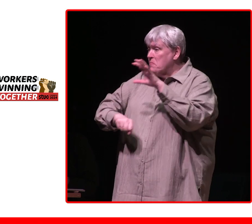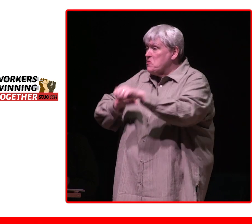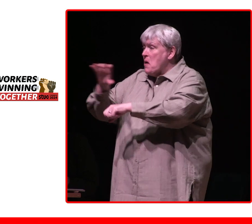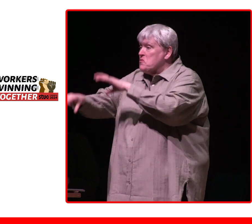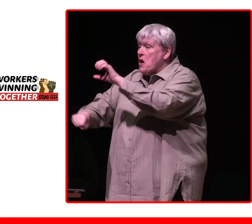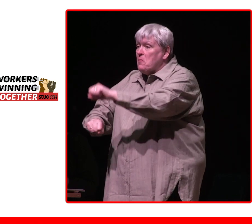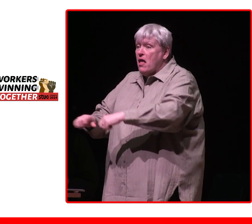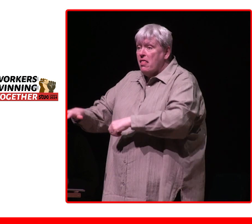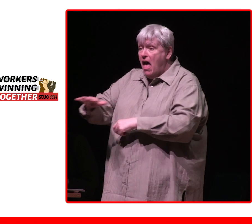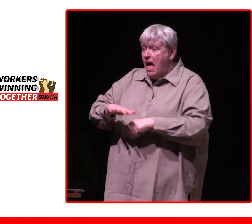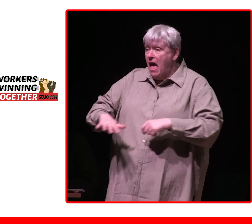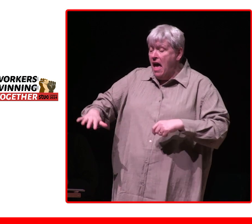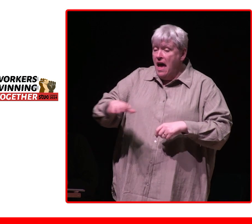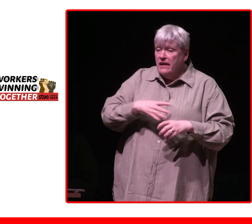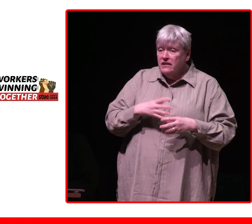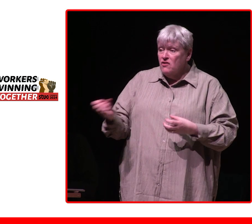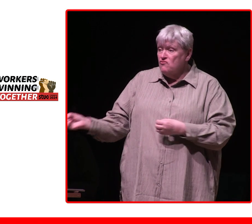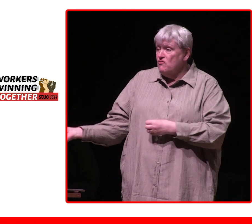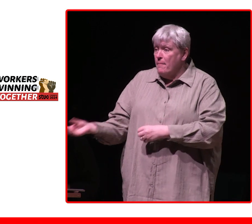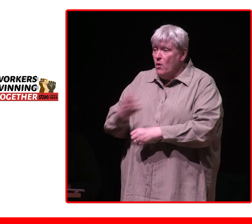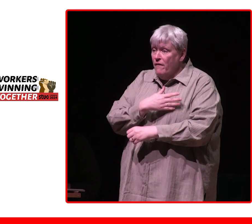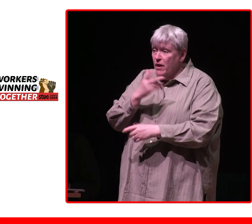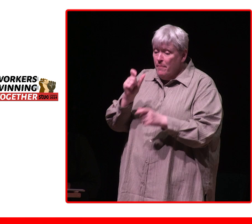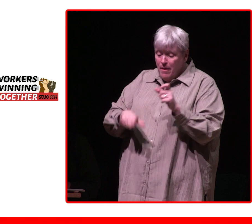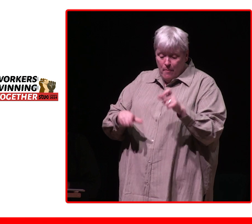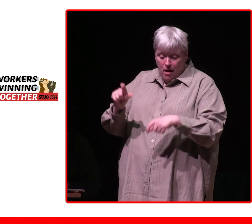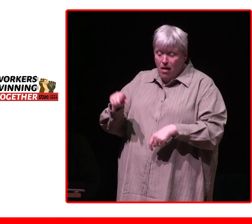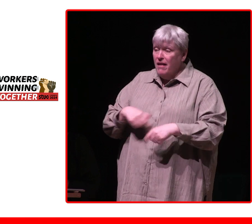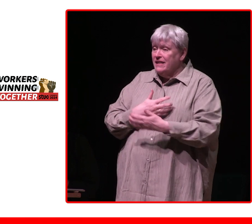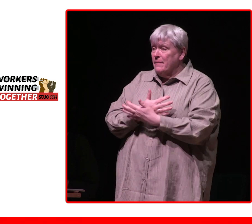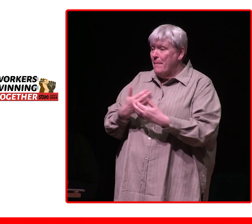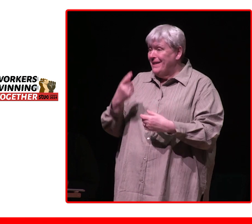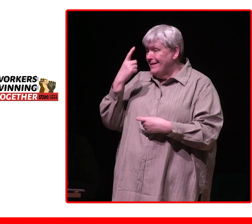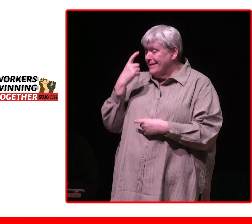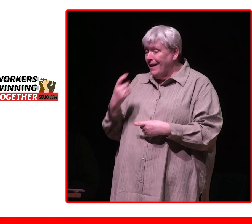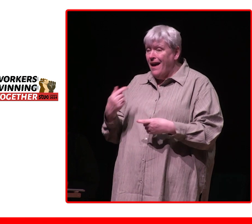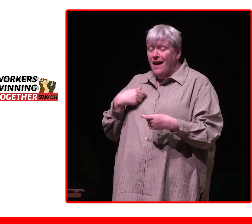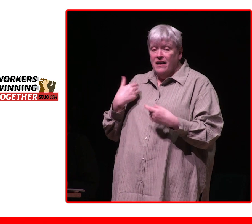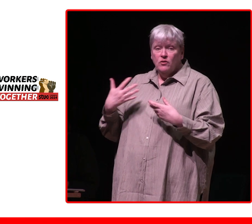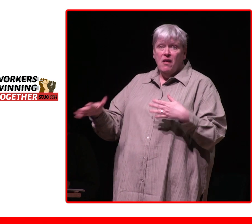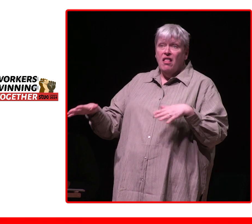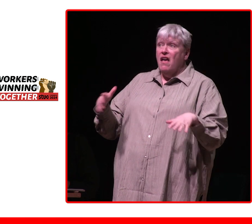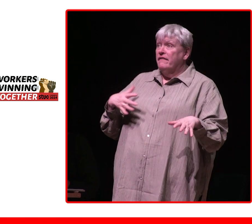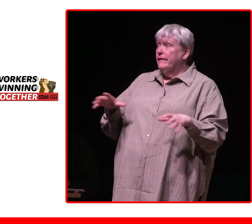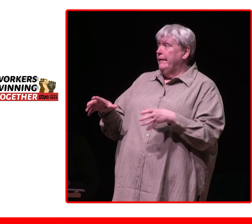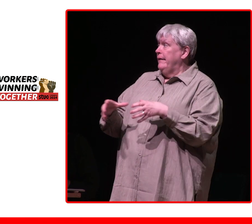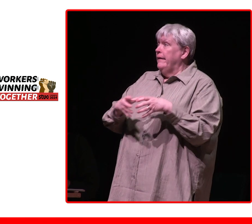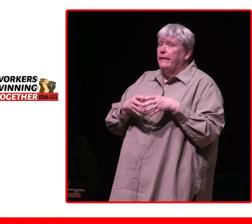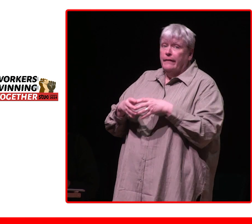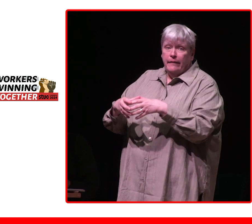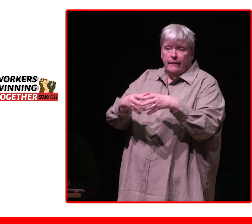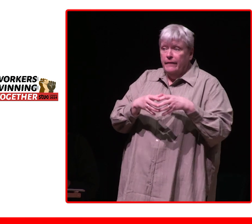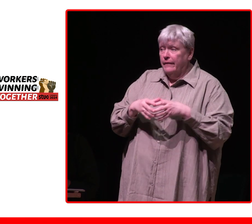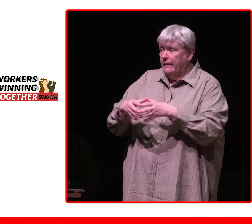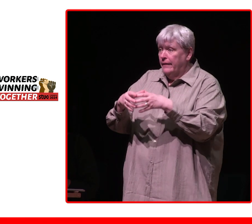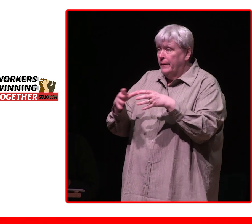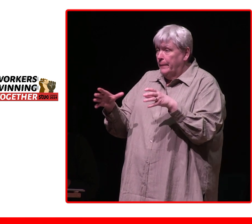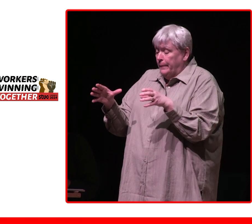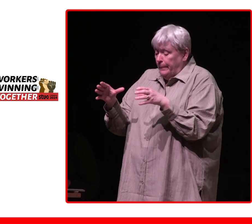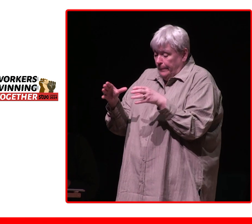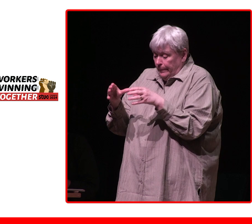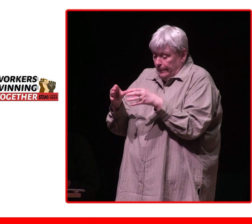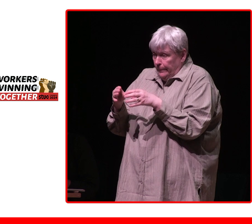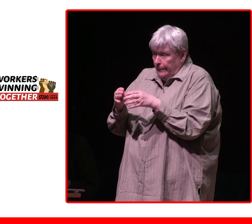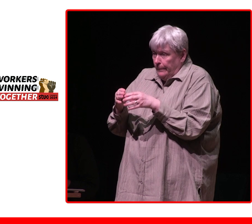can, they remove as many people as they can, and the people that are left are being corralled into smaller and smaller and